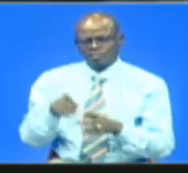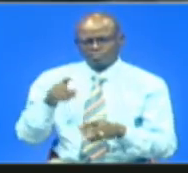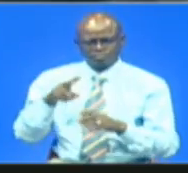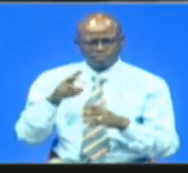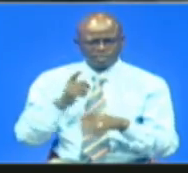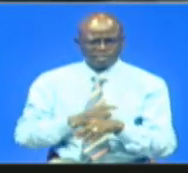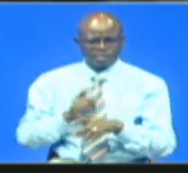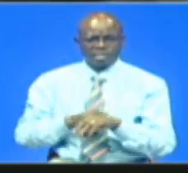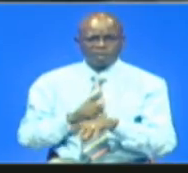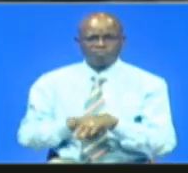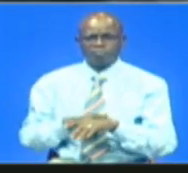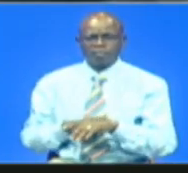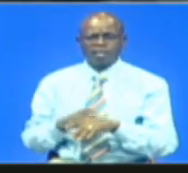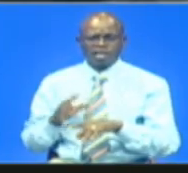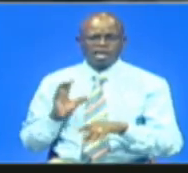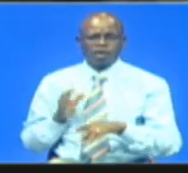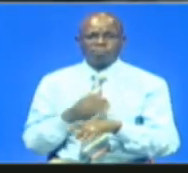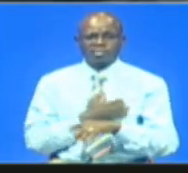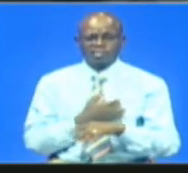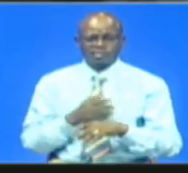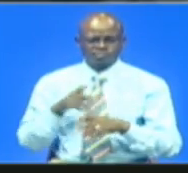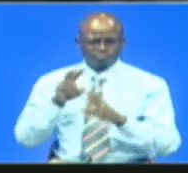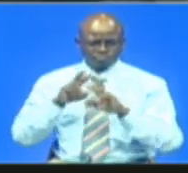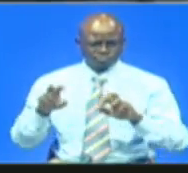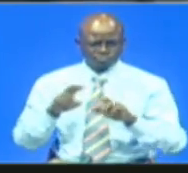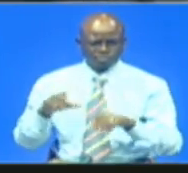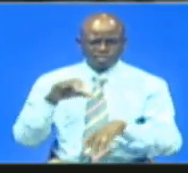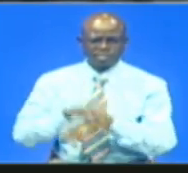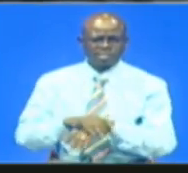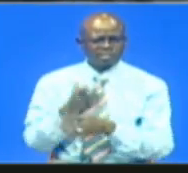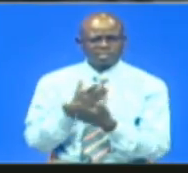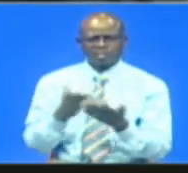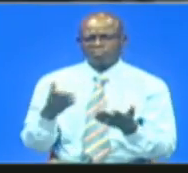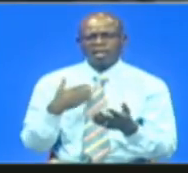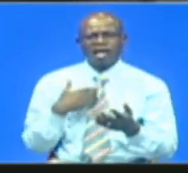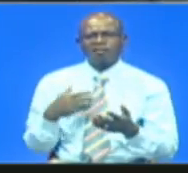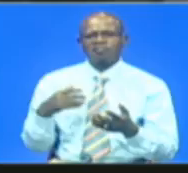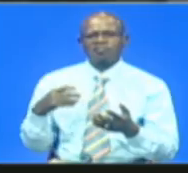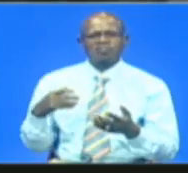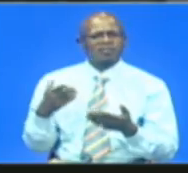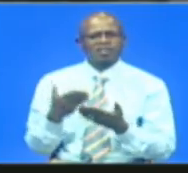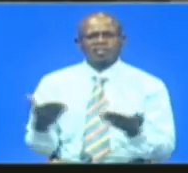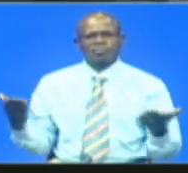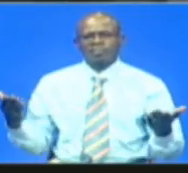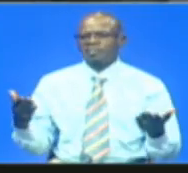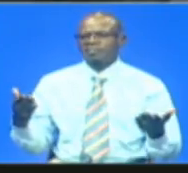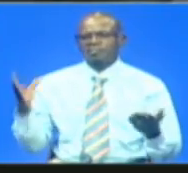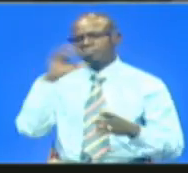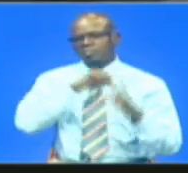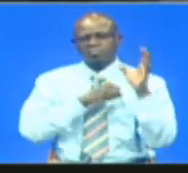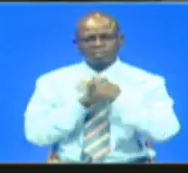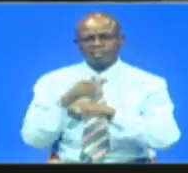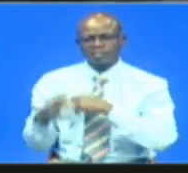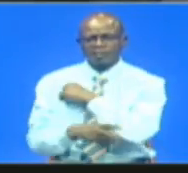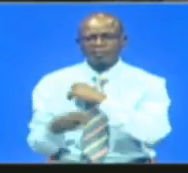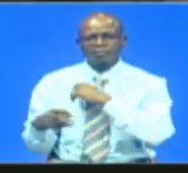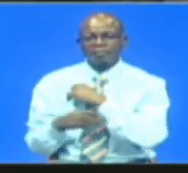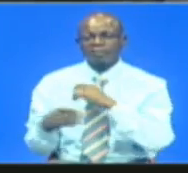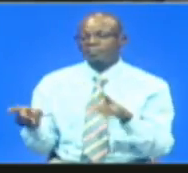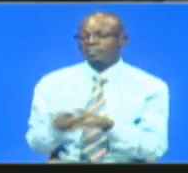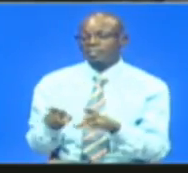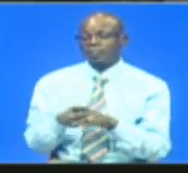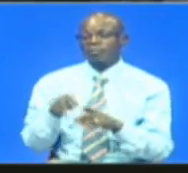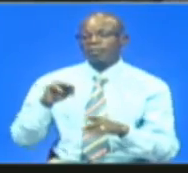missing and some have been vandalized. Well, NTV's Coast reporter Kevin Mutai reports that the MPs maintain they will not approve any